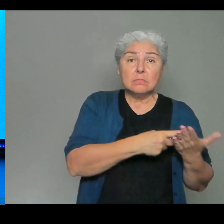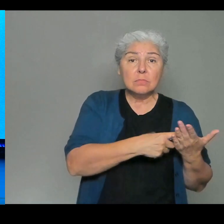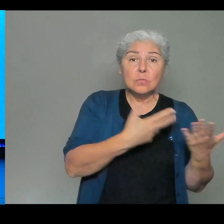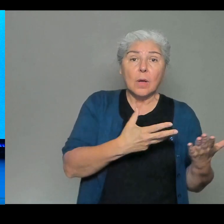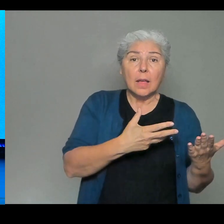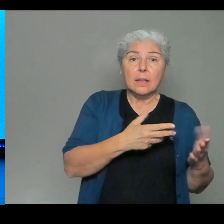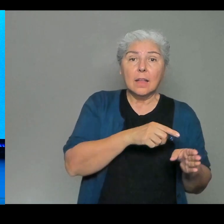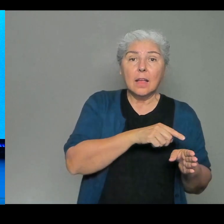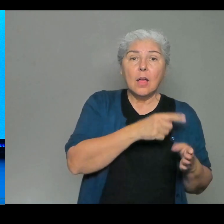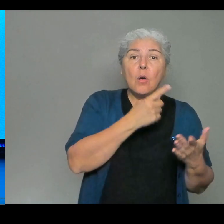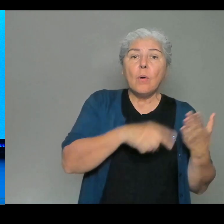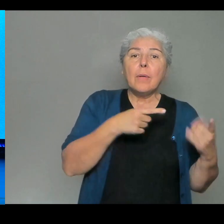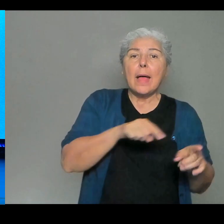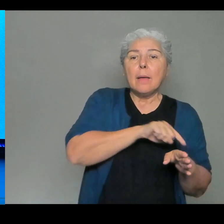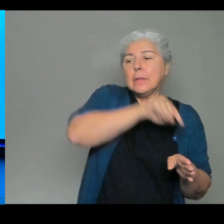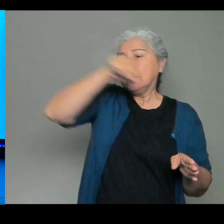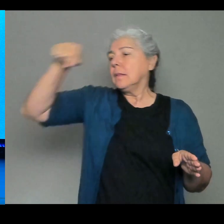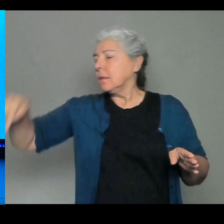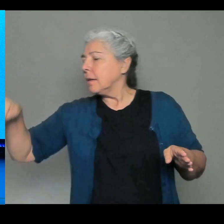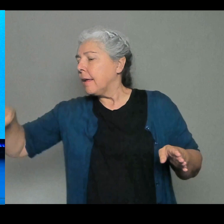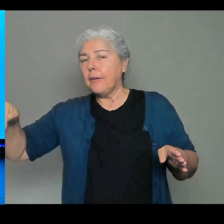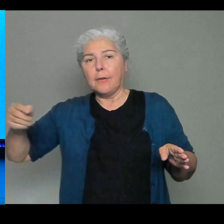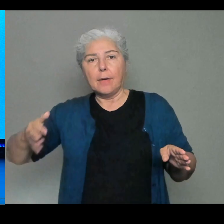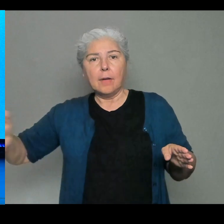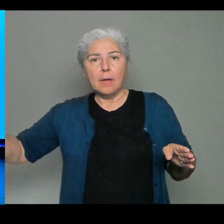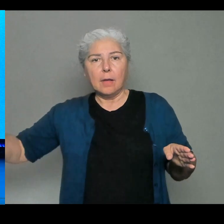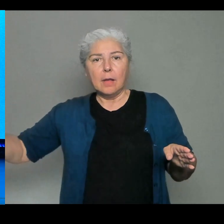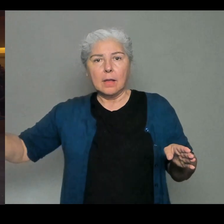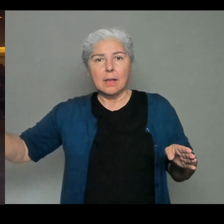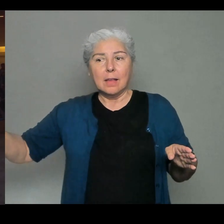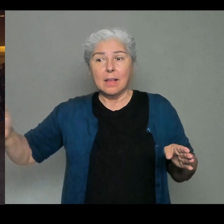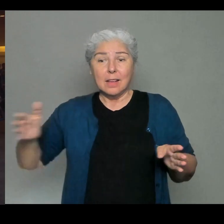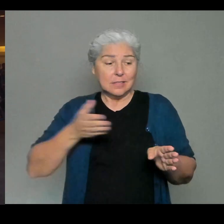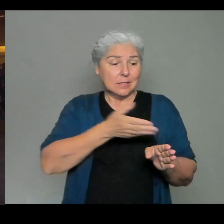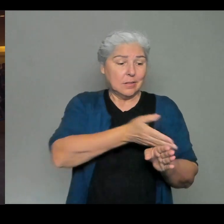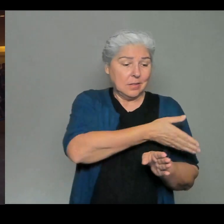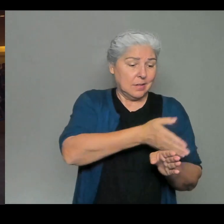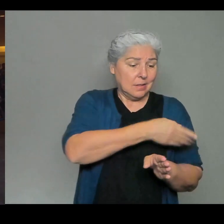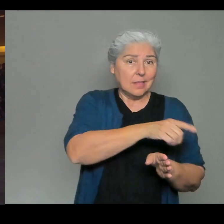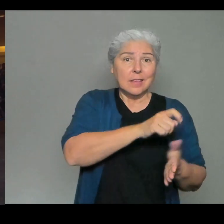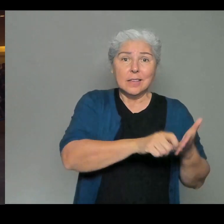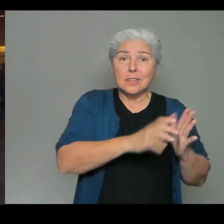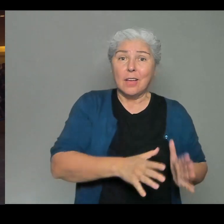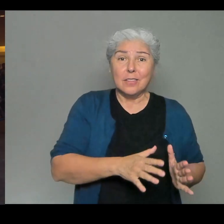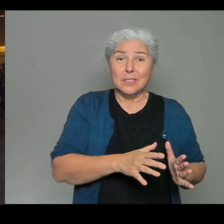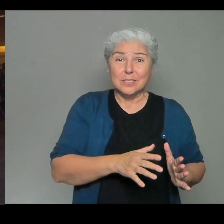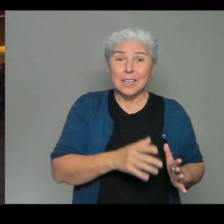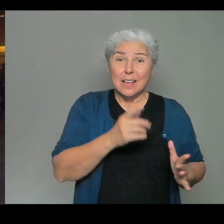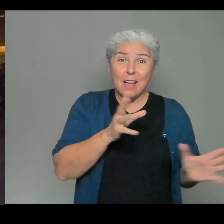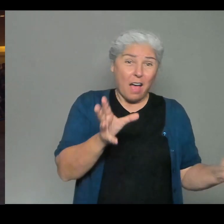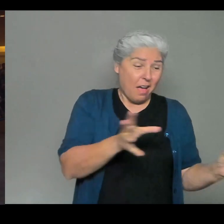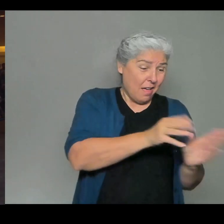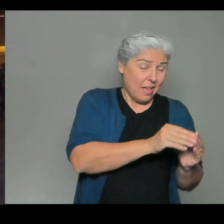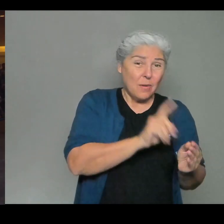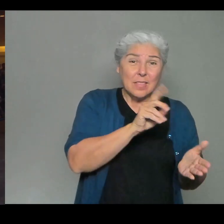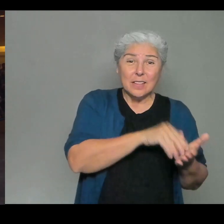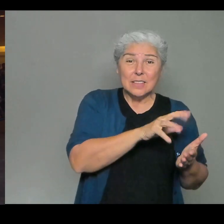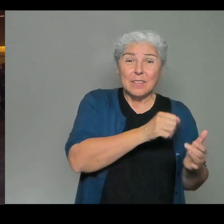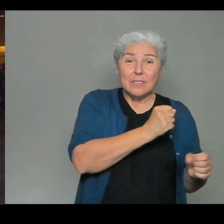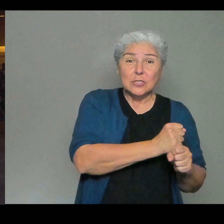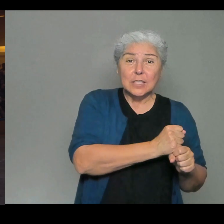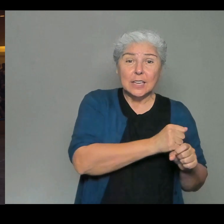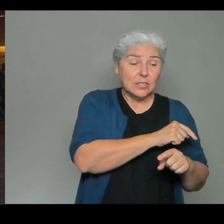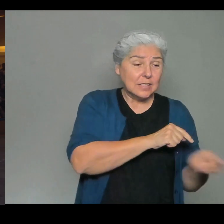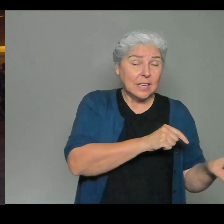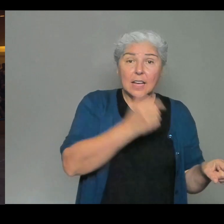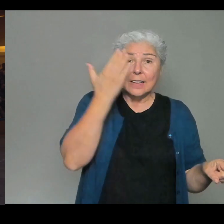about in advance what these were going to write around. So all these authors, that this is 1,500 years,